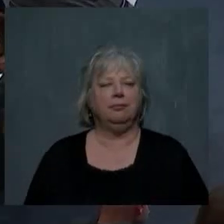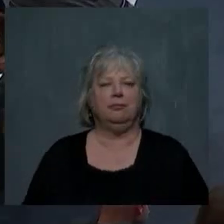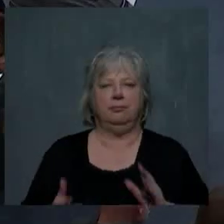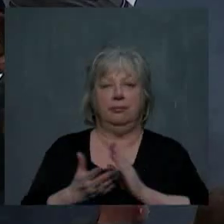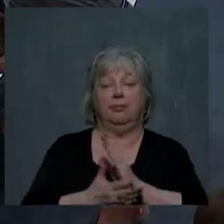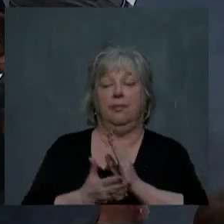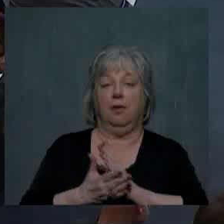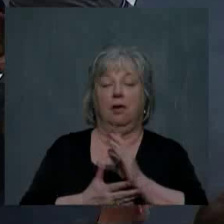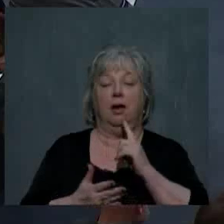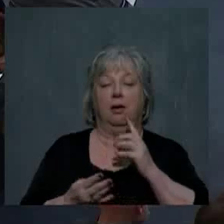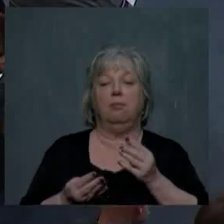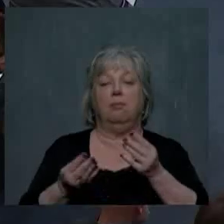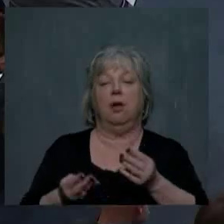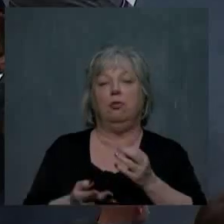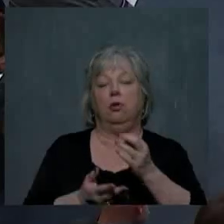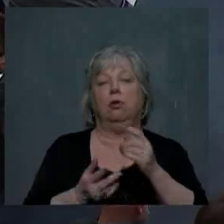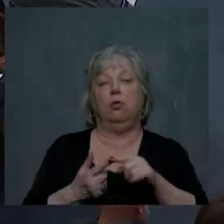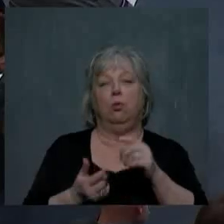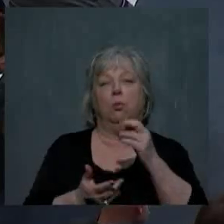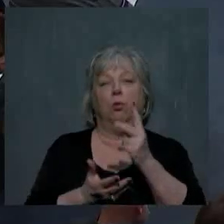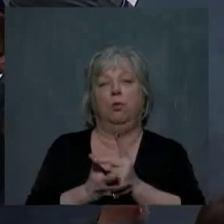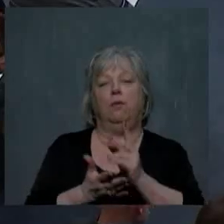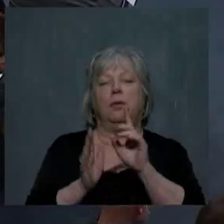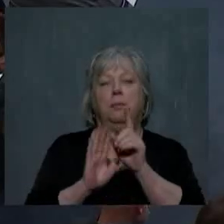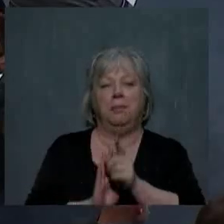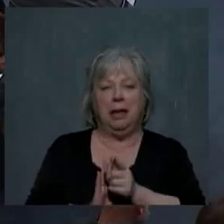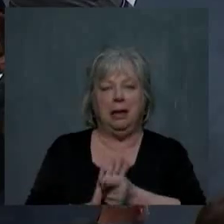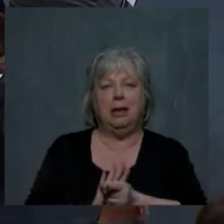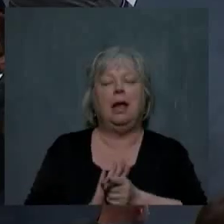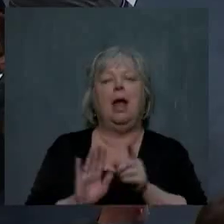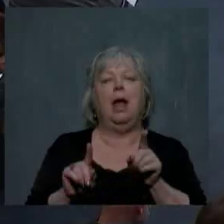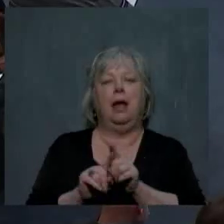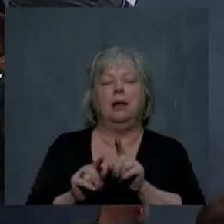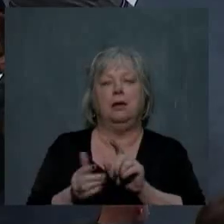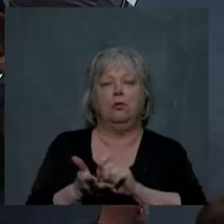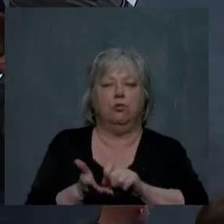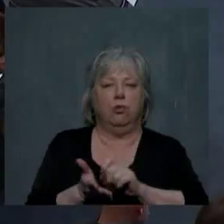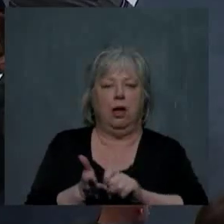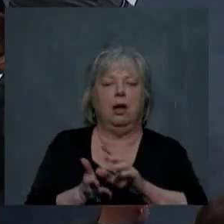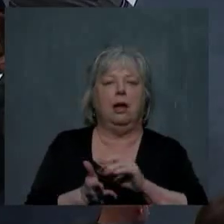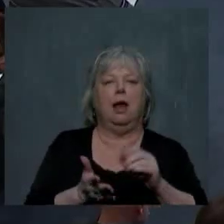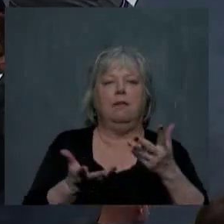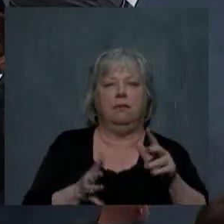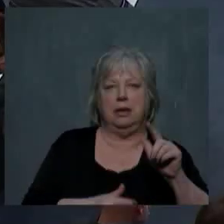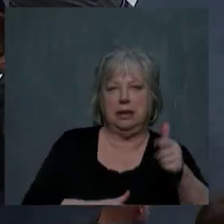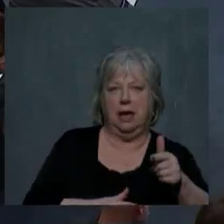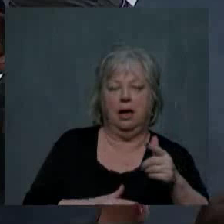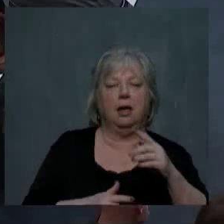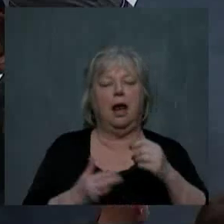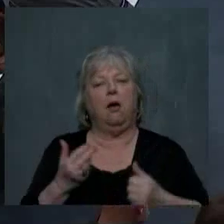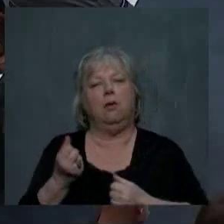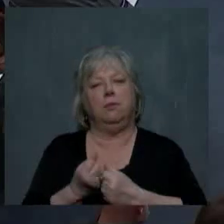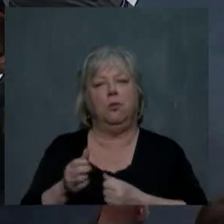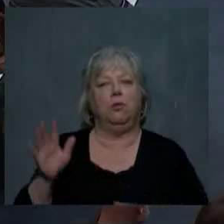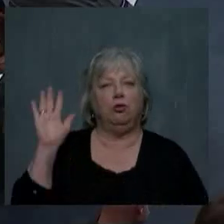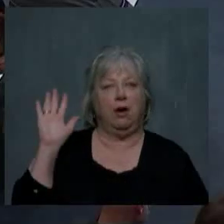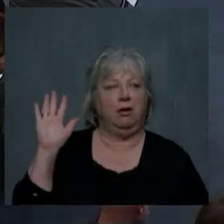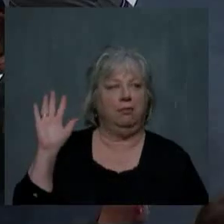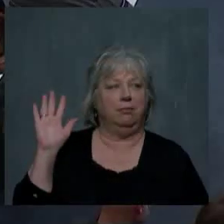All right, we had a motion for approval of the minutes as they're written, and they've been seconded. Those approve, raise your hand.